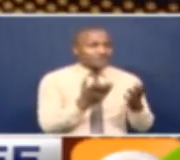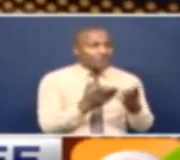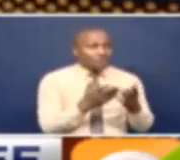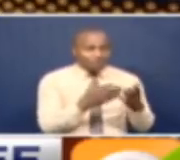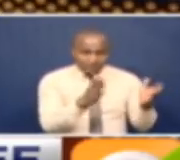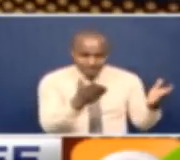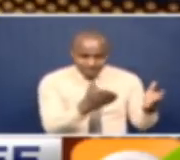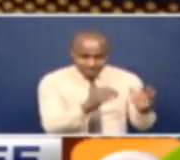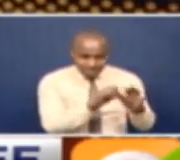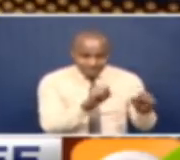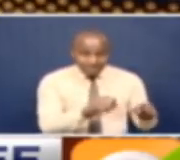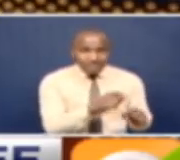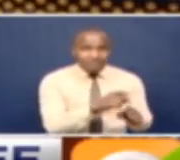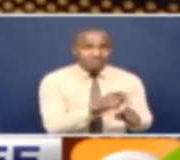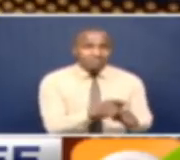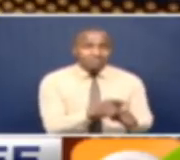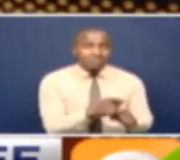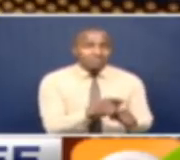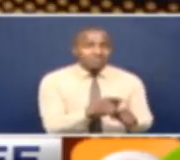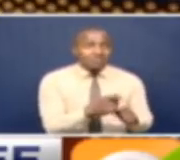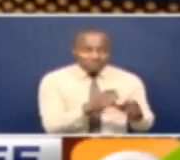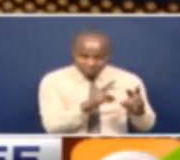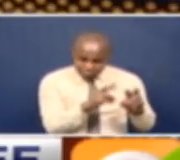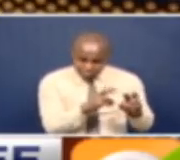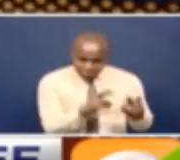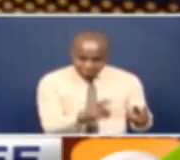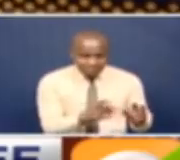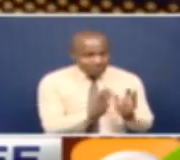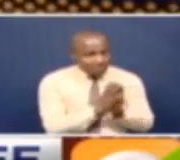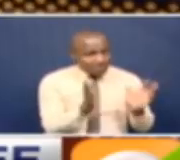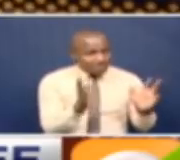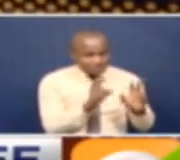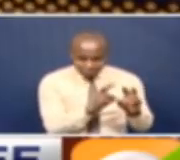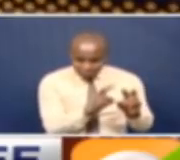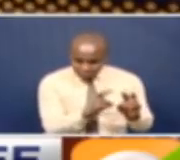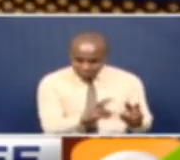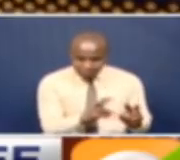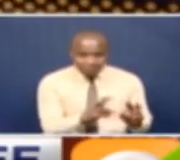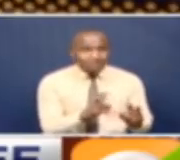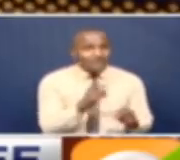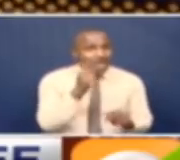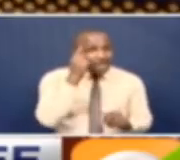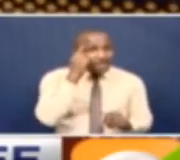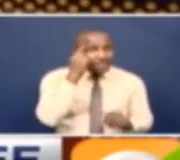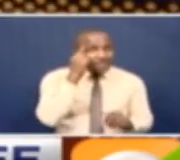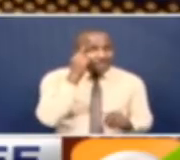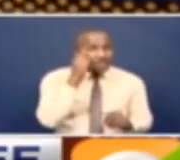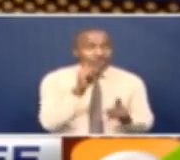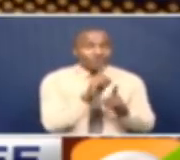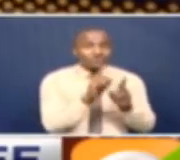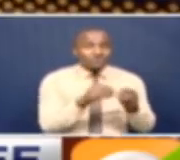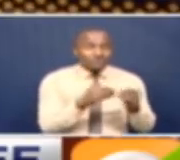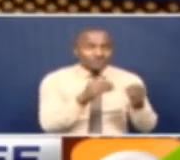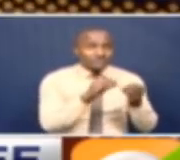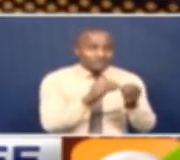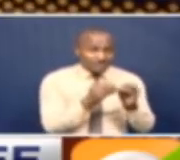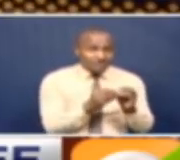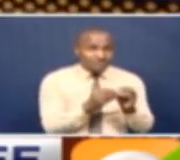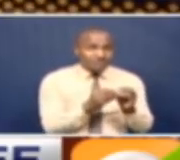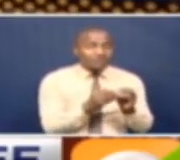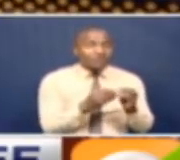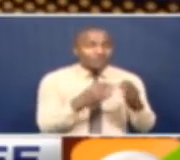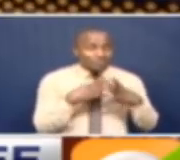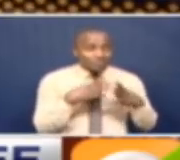system for scrutiny, for public scrutiny, and I think they also gave the numbers of those people